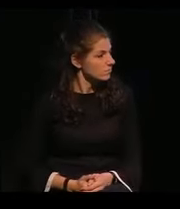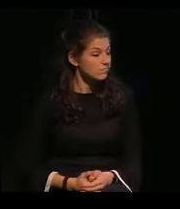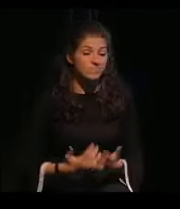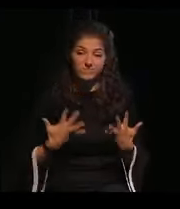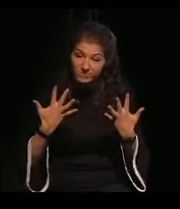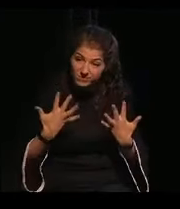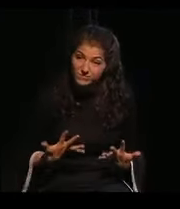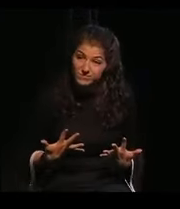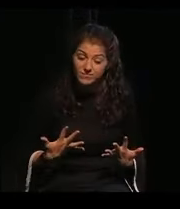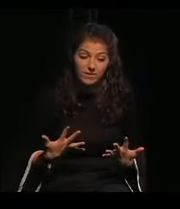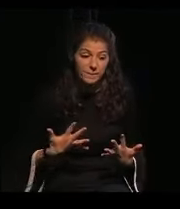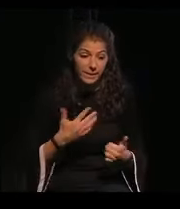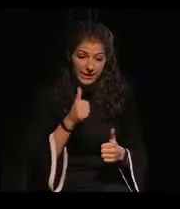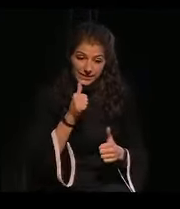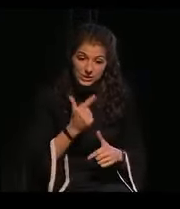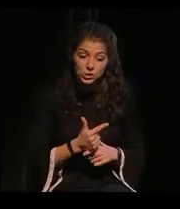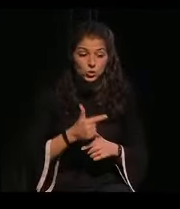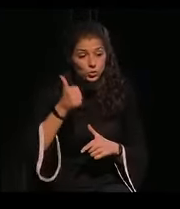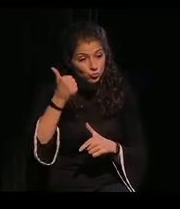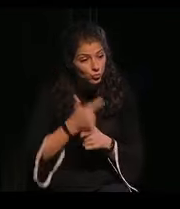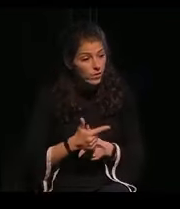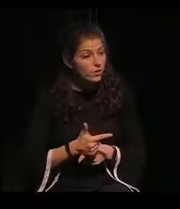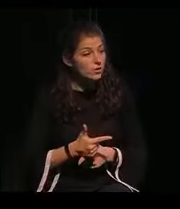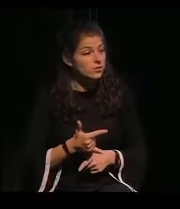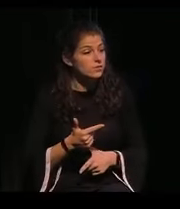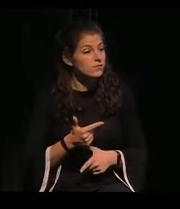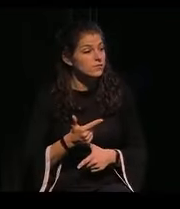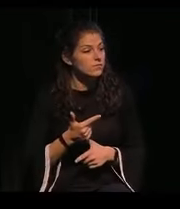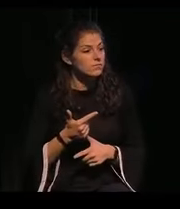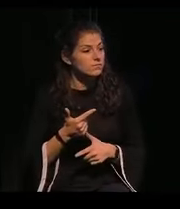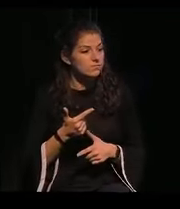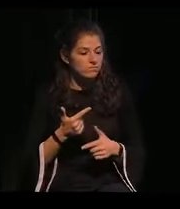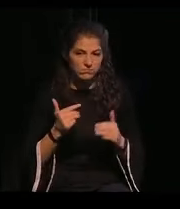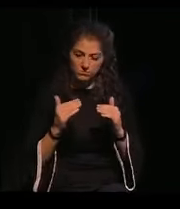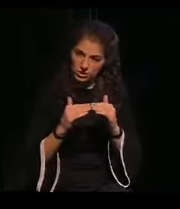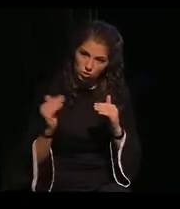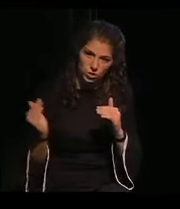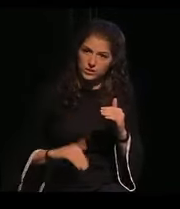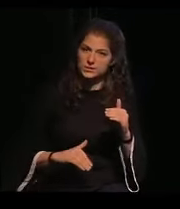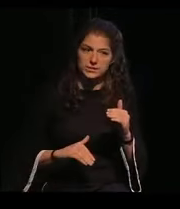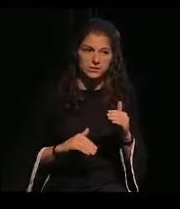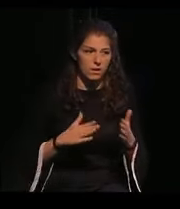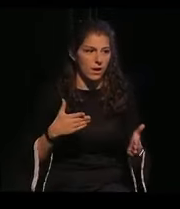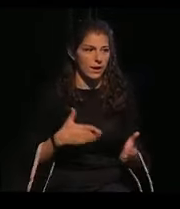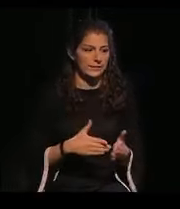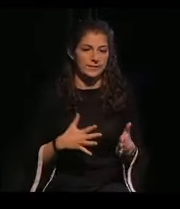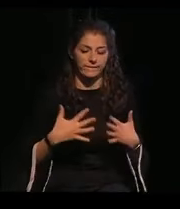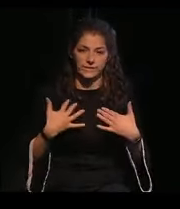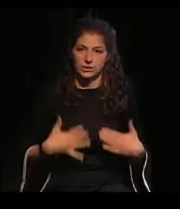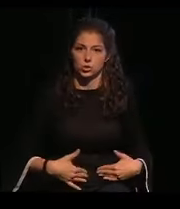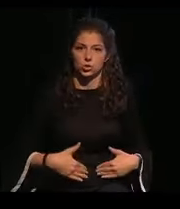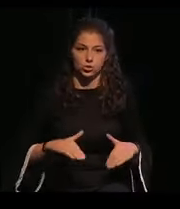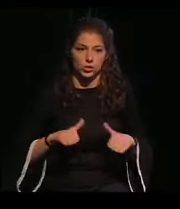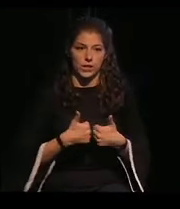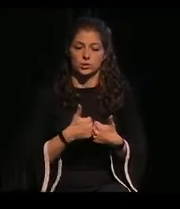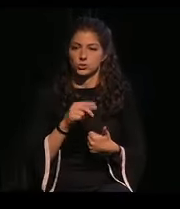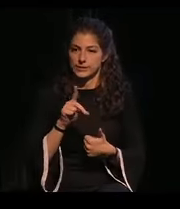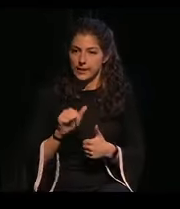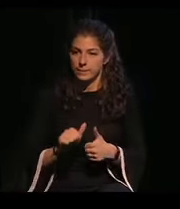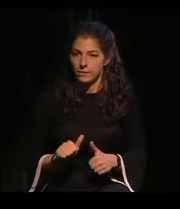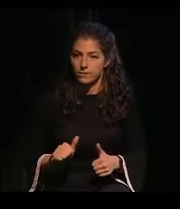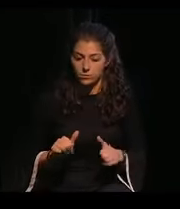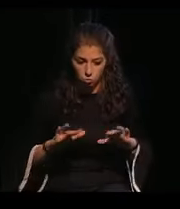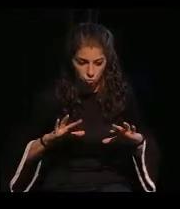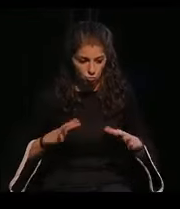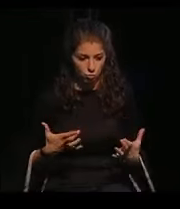Sadly, my sisters and brothers, there are injustices even against the physically challenged. And this is a